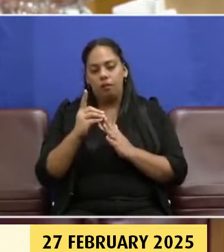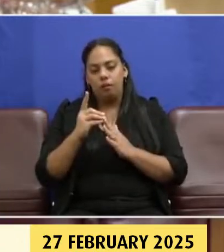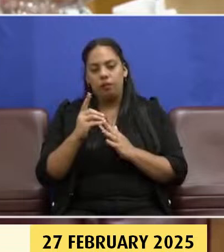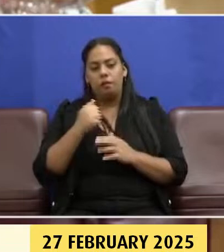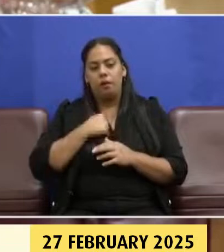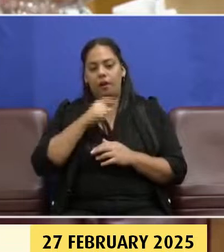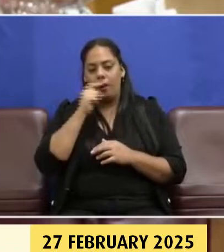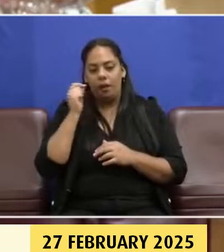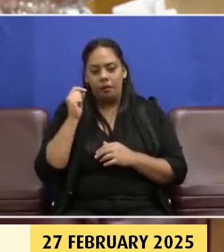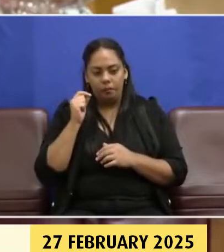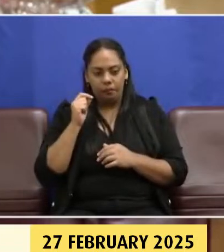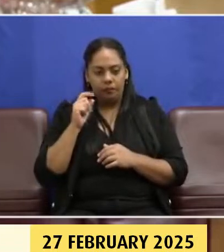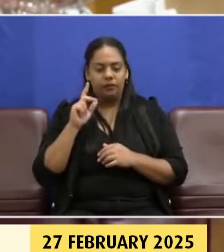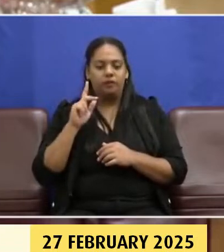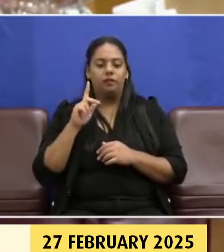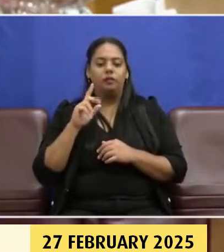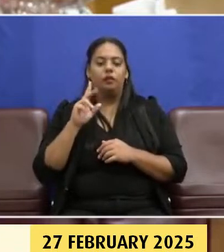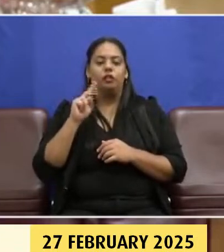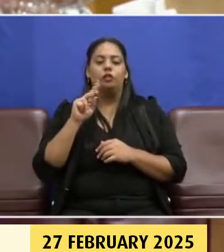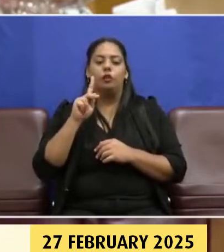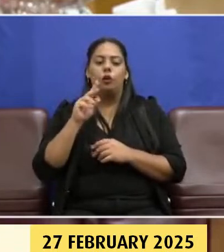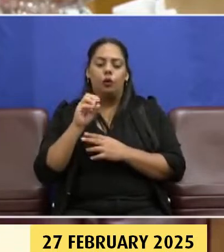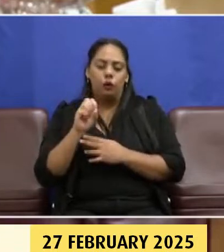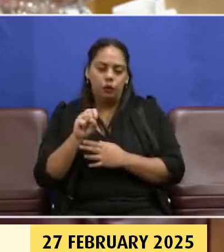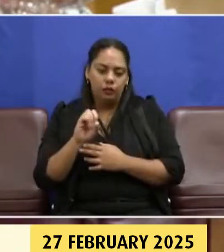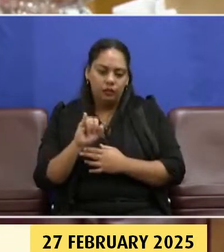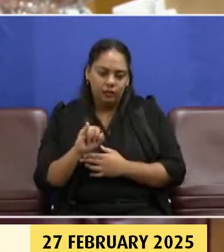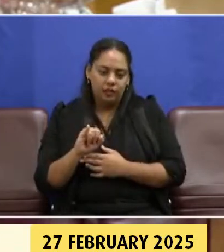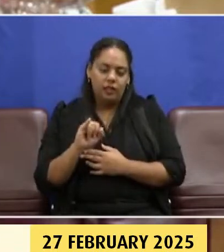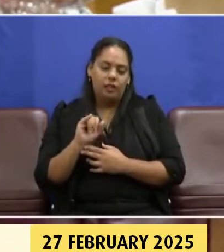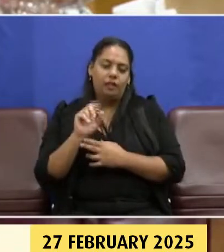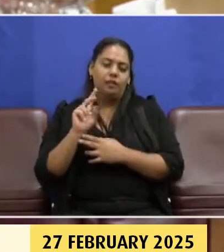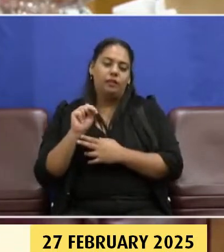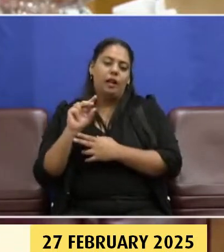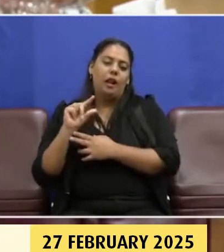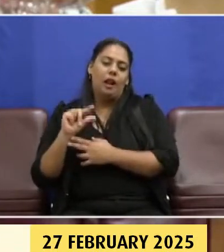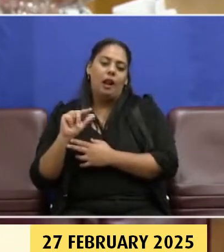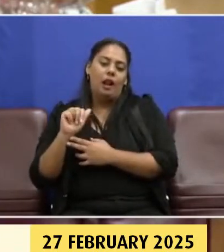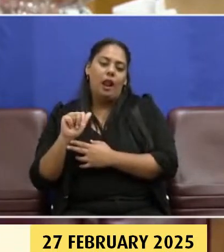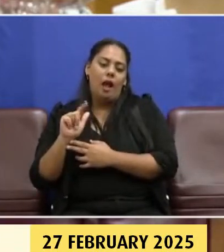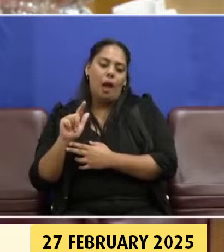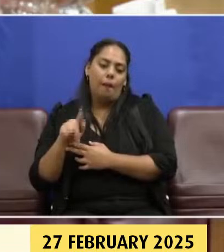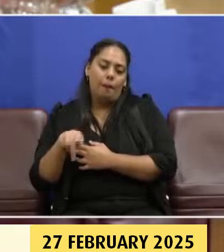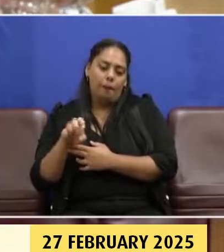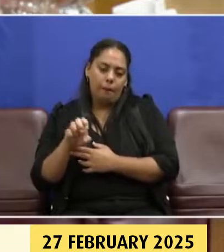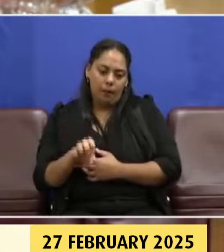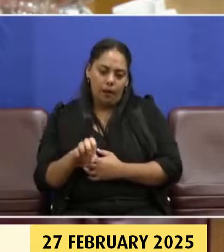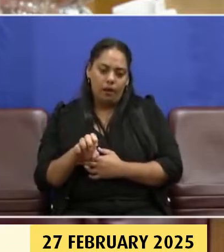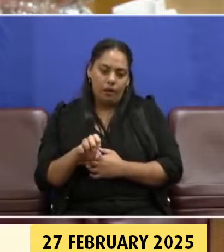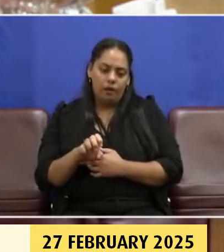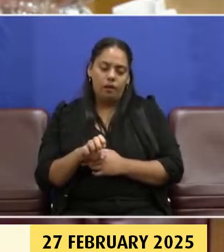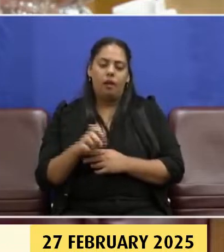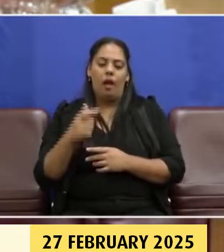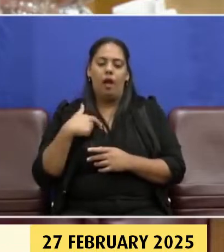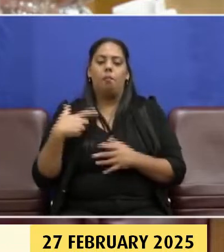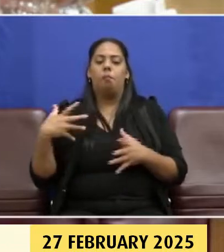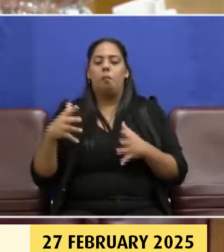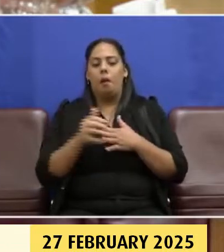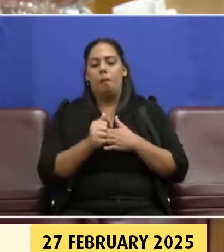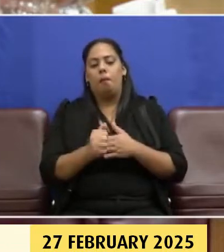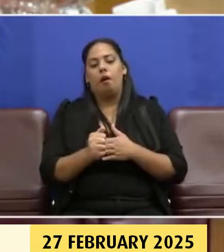name is Procedural and welcome. And I'm a member of the committee.